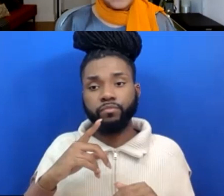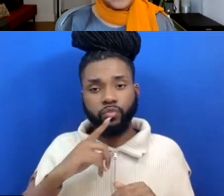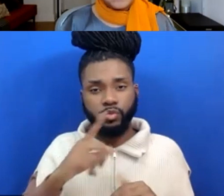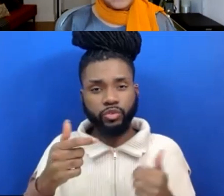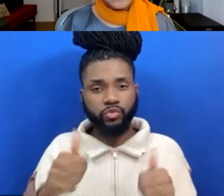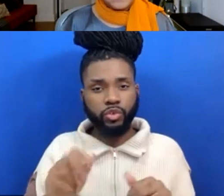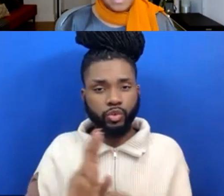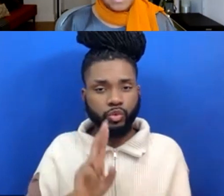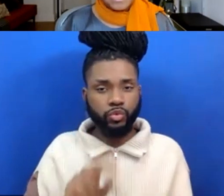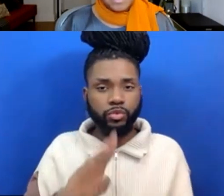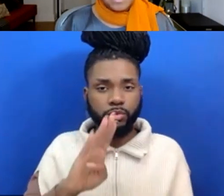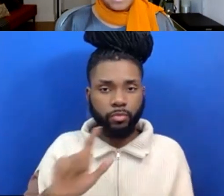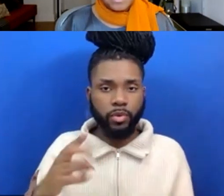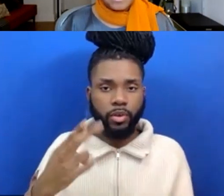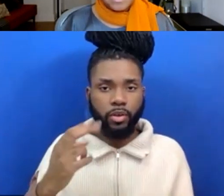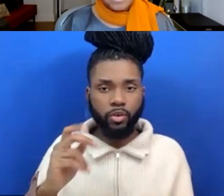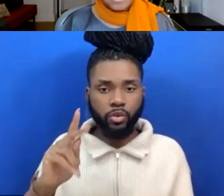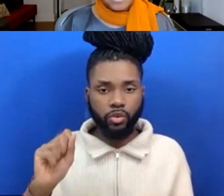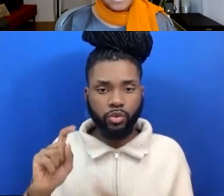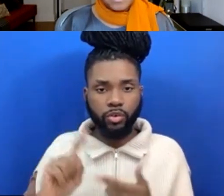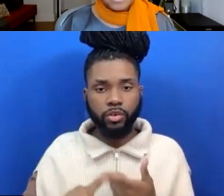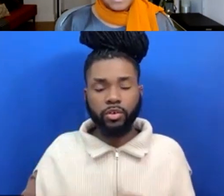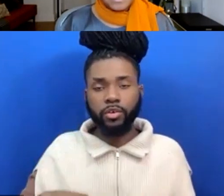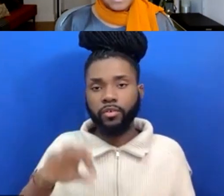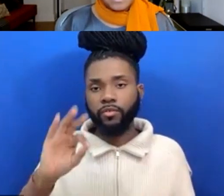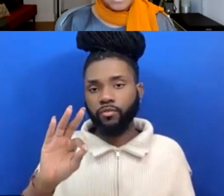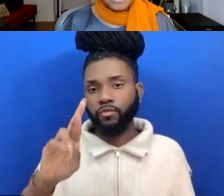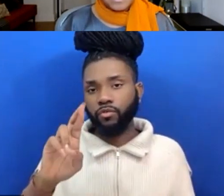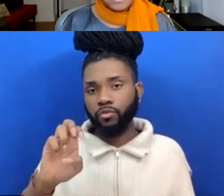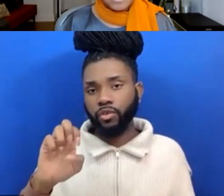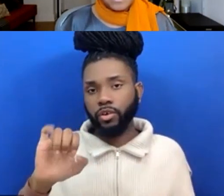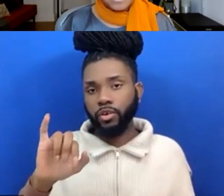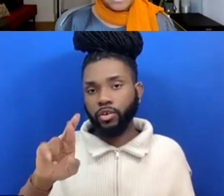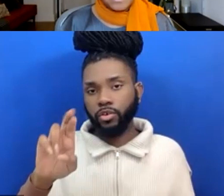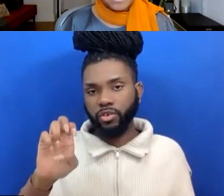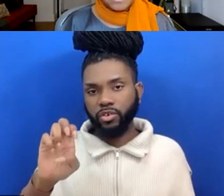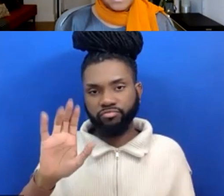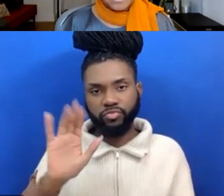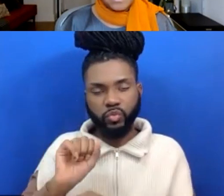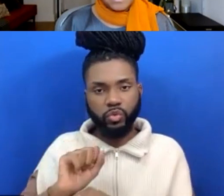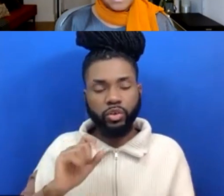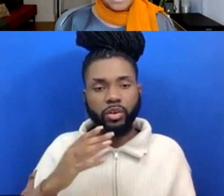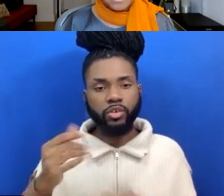bell hooks and Paulo Freire to, you know, create conditions in which